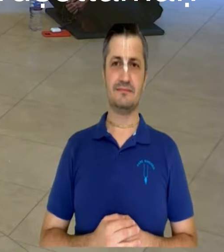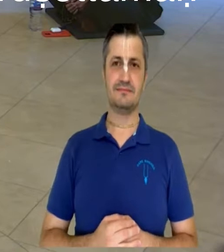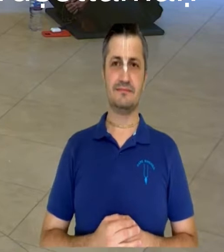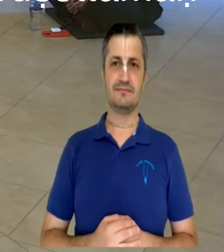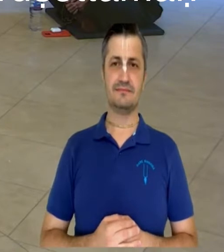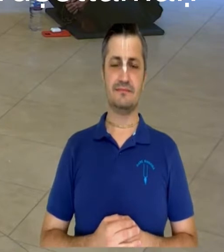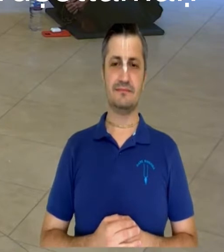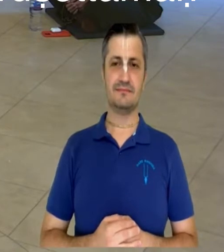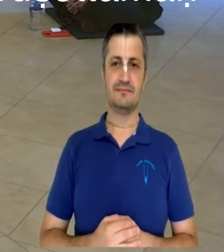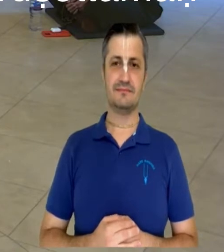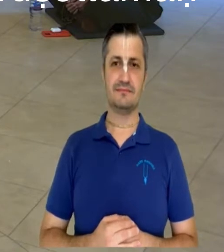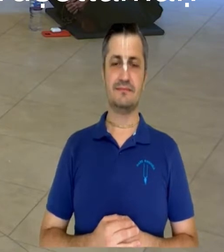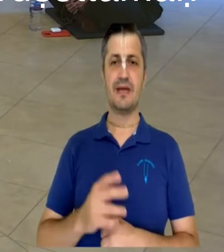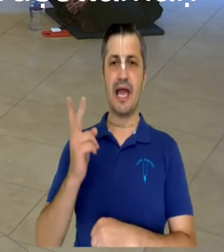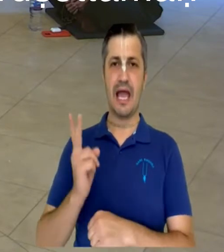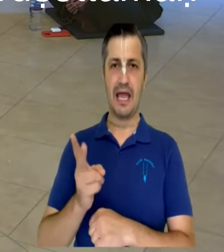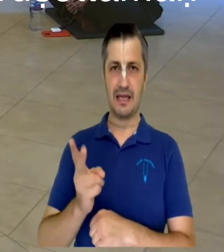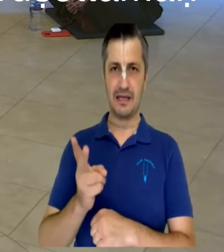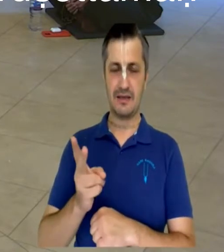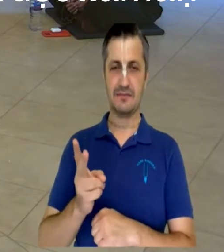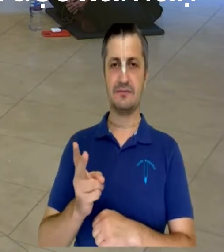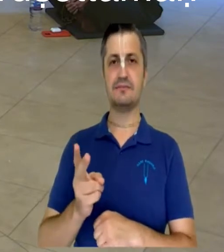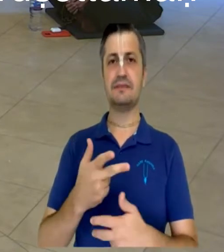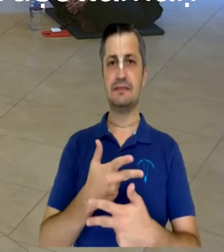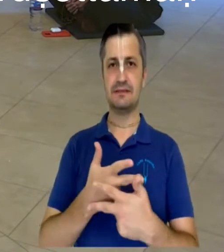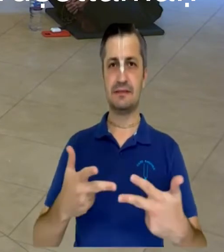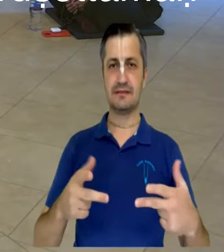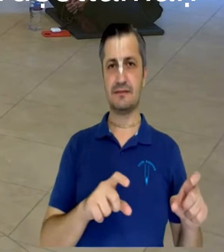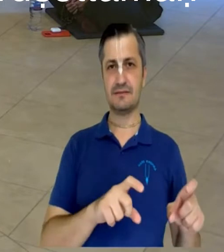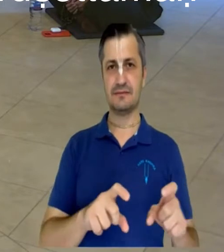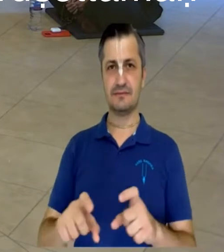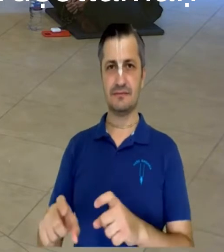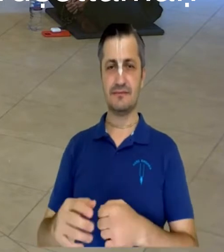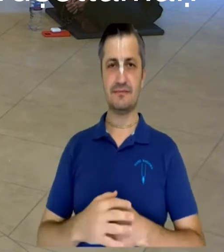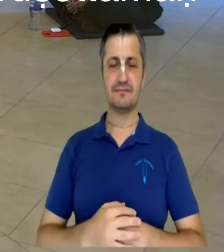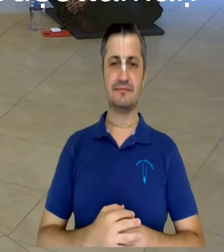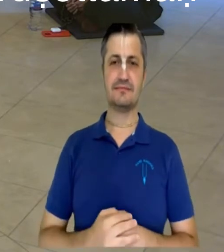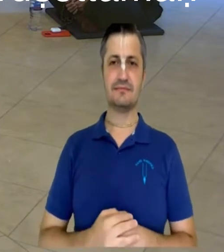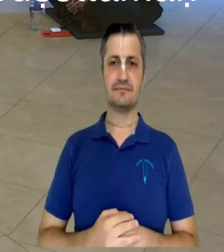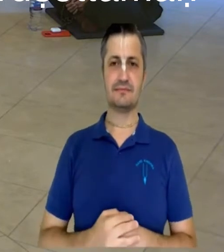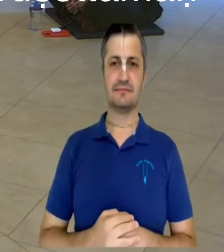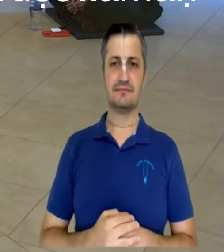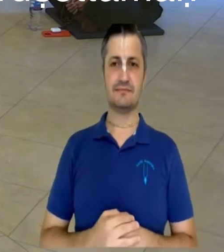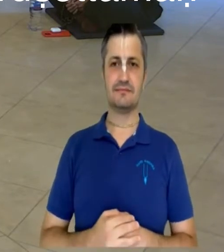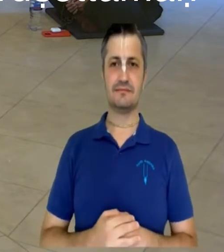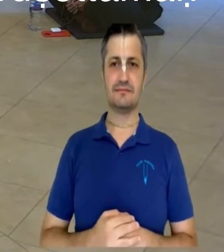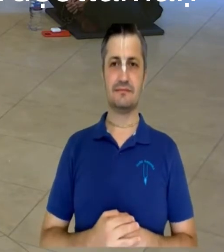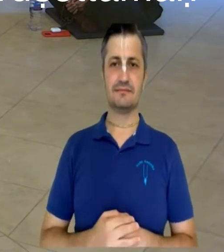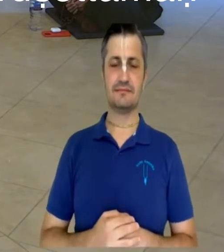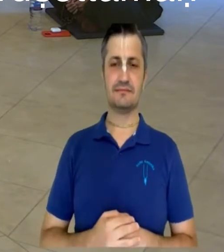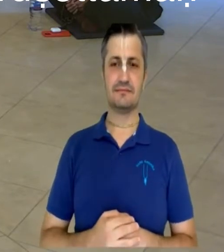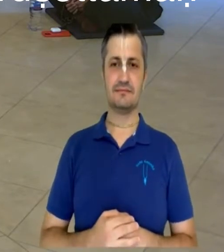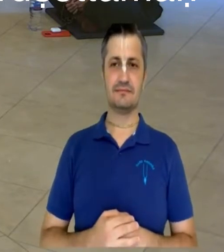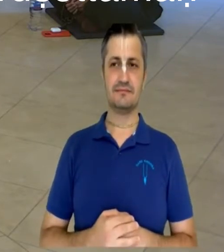Yasmad Ksharam Atitoham Aksharada Pichottamam